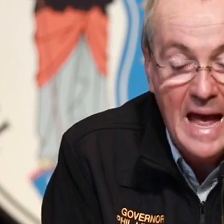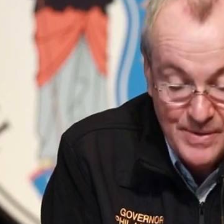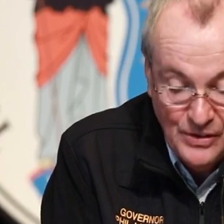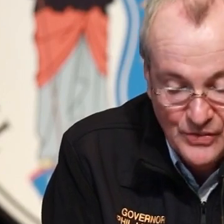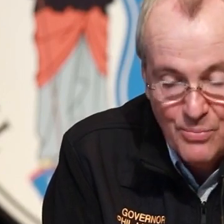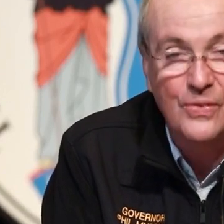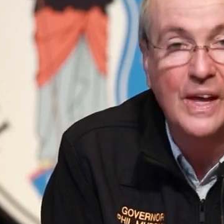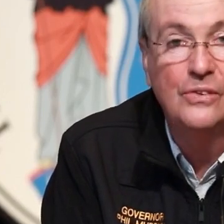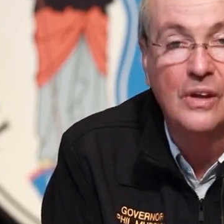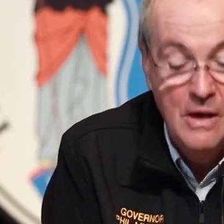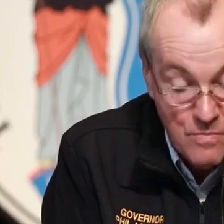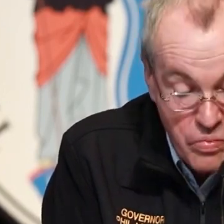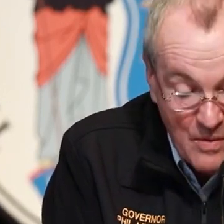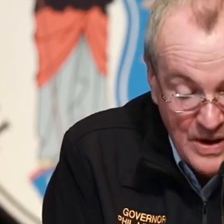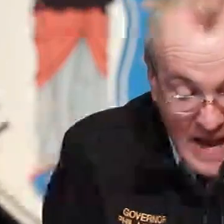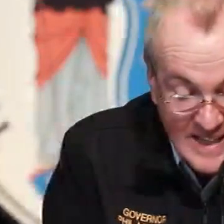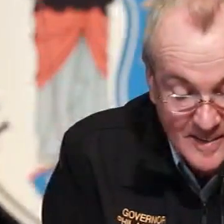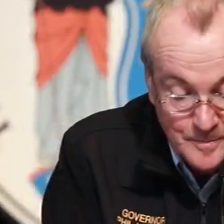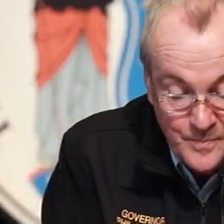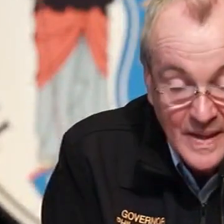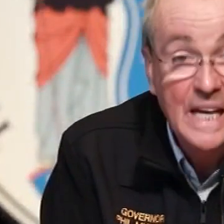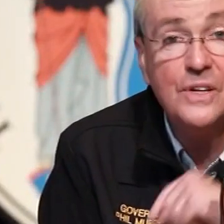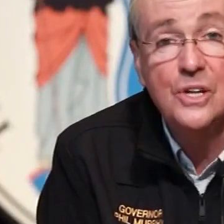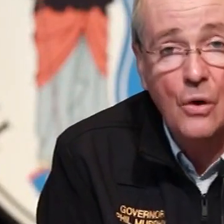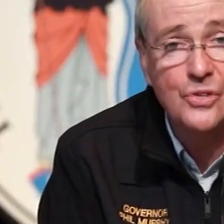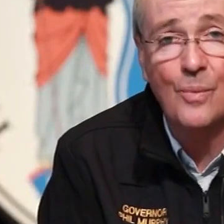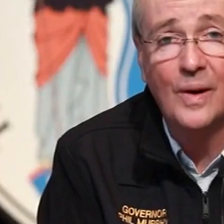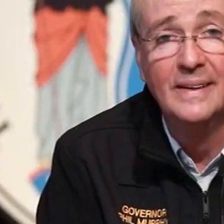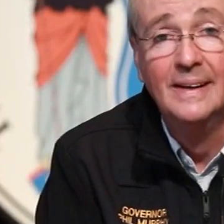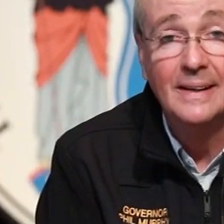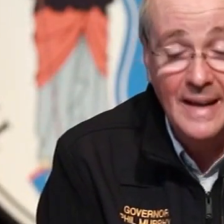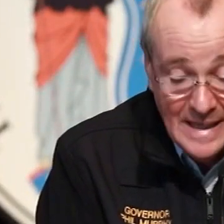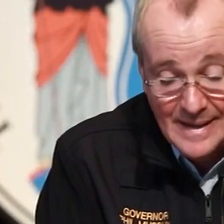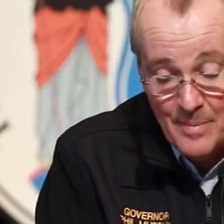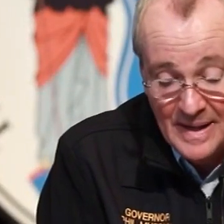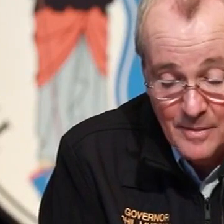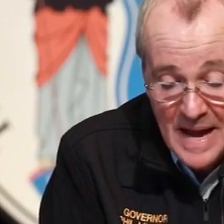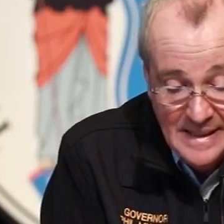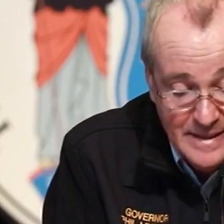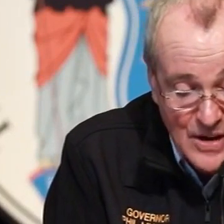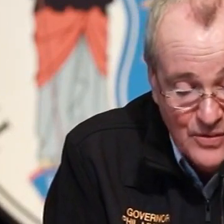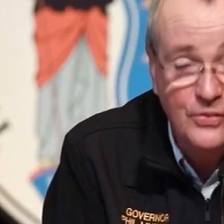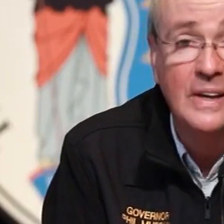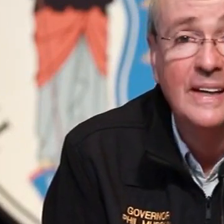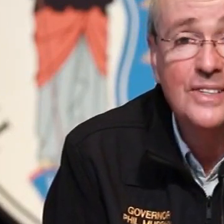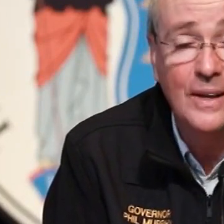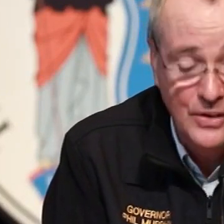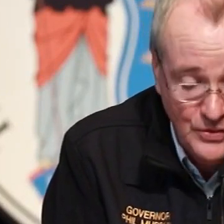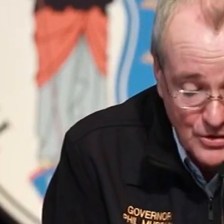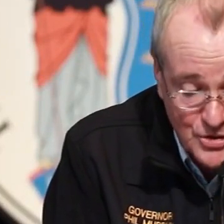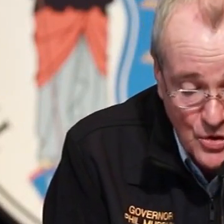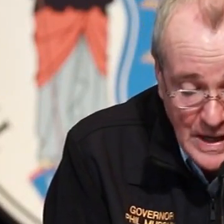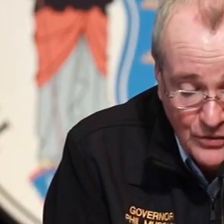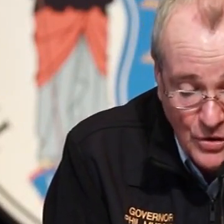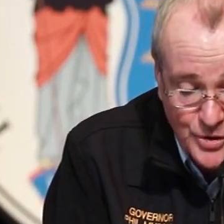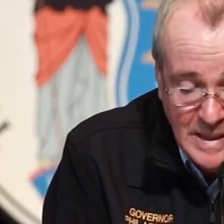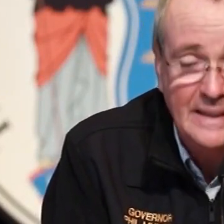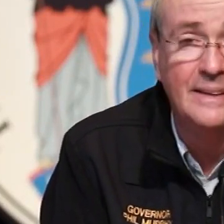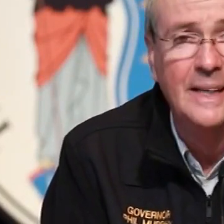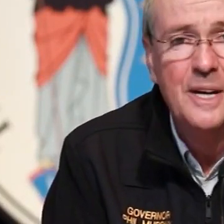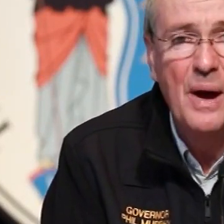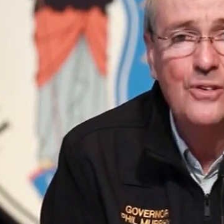very happiest of birthdays, and we thank you. And if you know someone like Dominic making a difference, tell us their story on